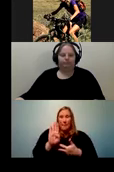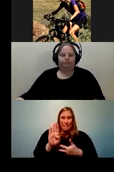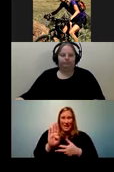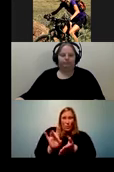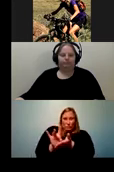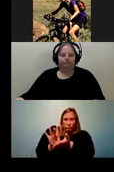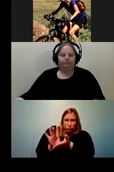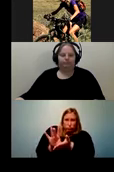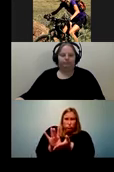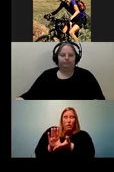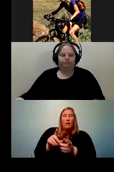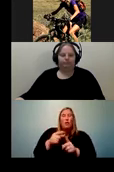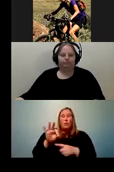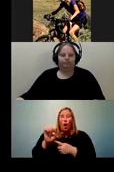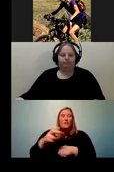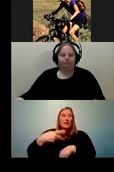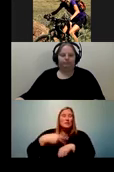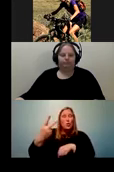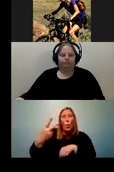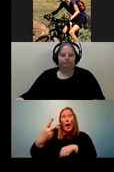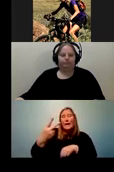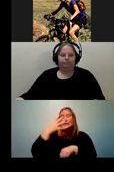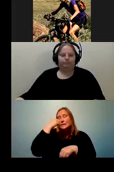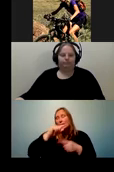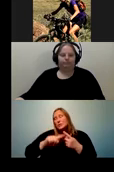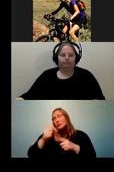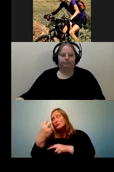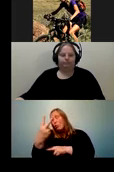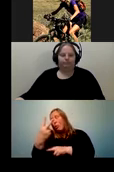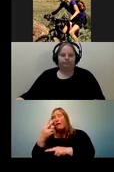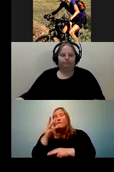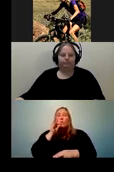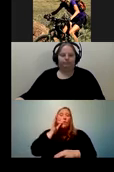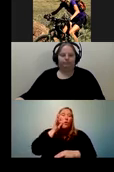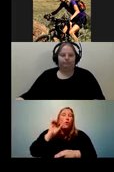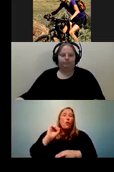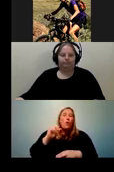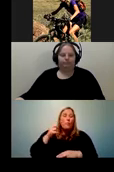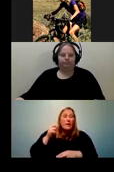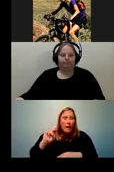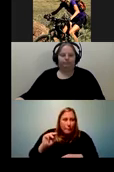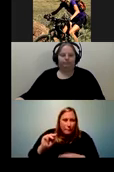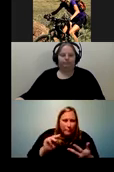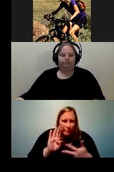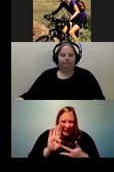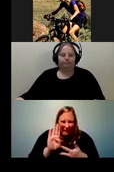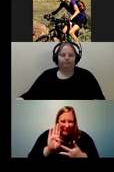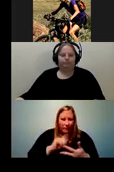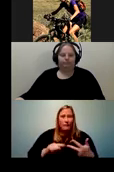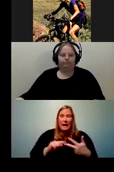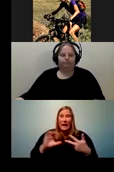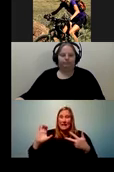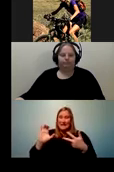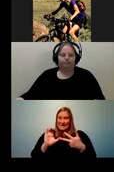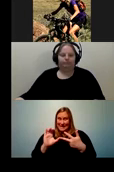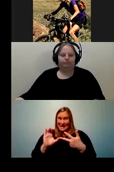noon, used opium in college, and drinks large amounts of whiskey every evening. And candidate C is a decorated war hero. He's a